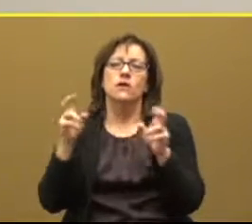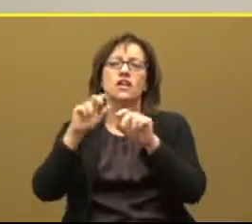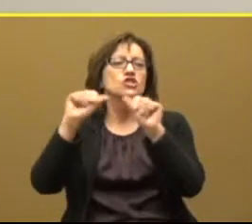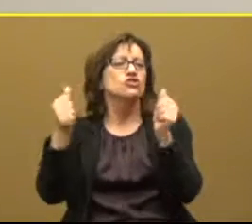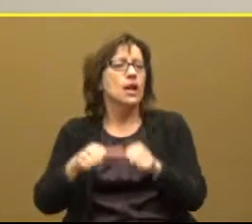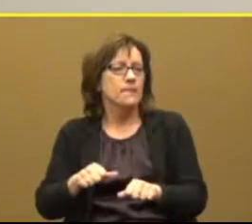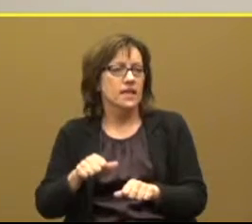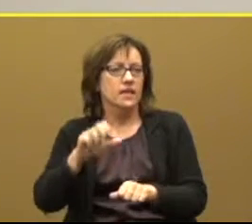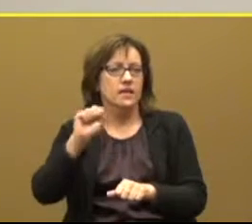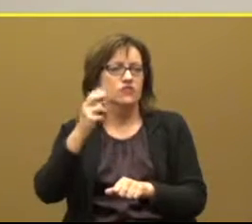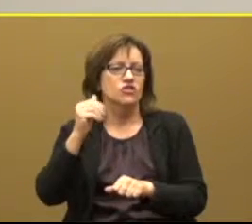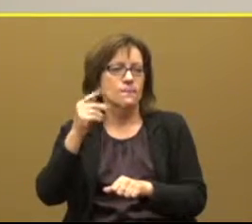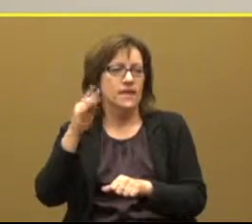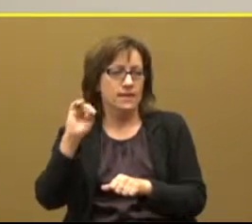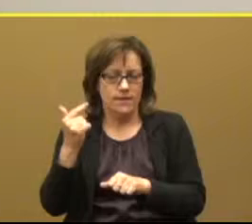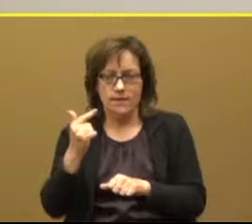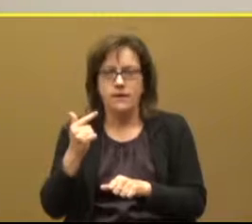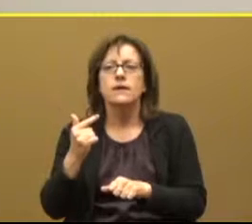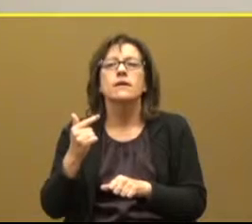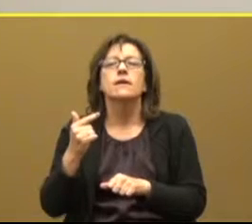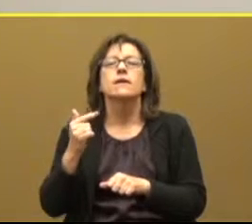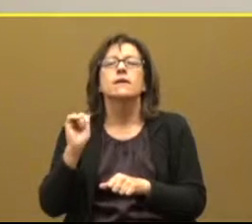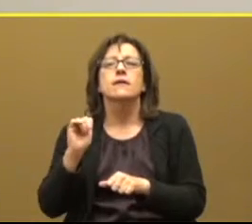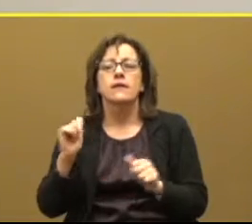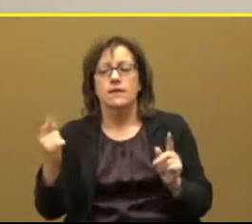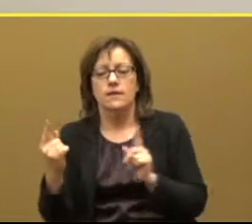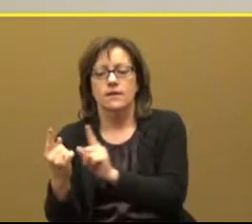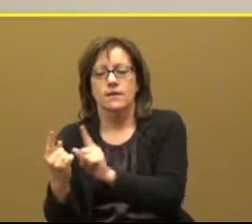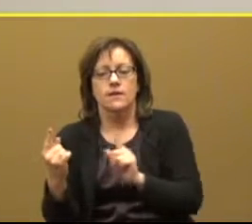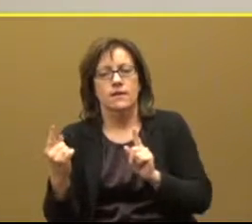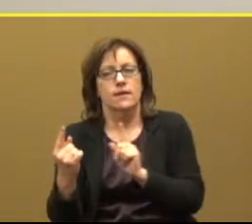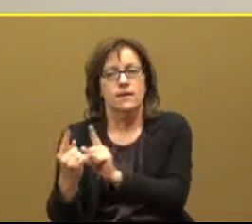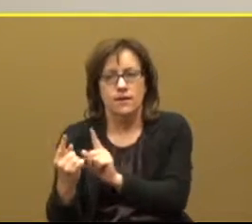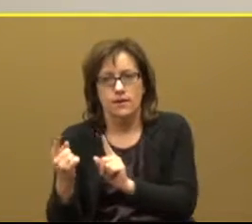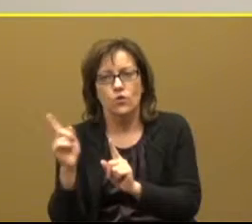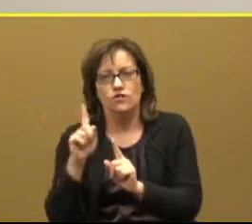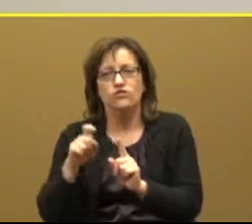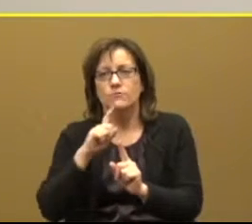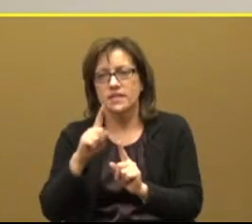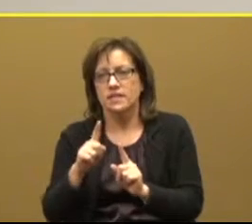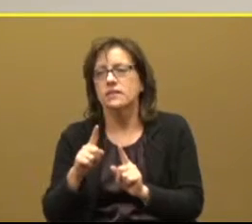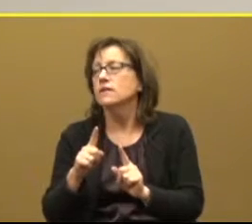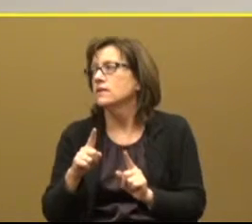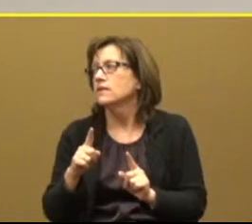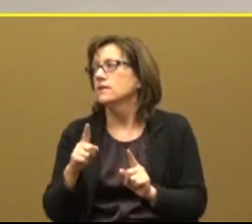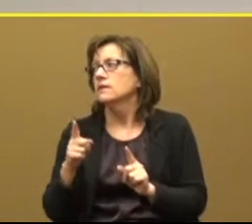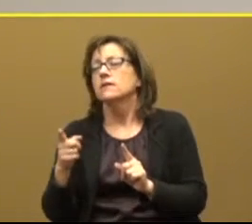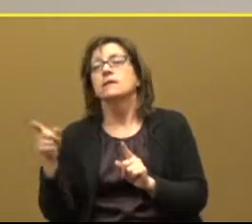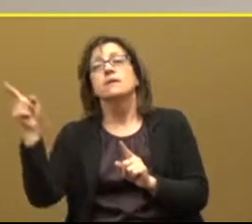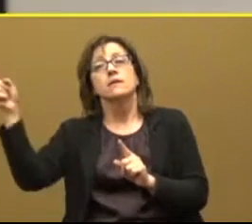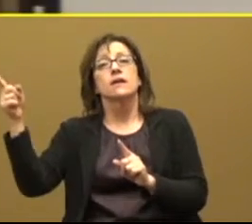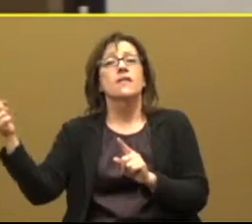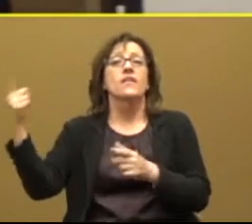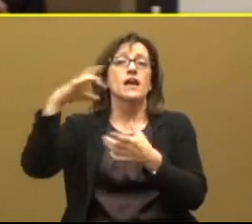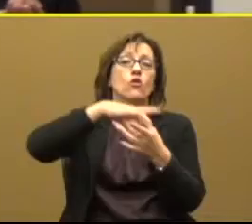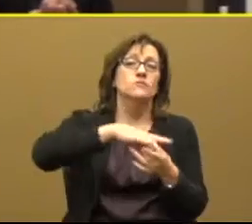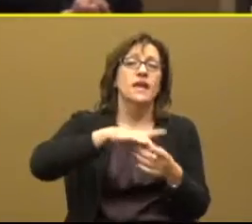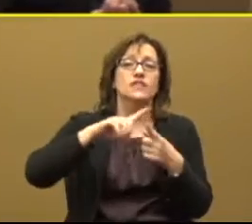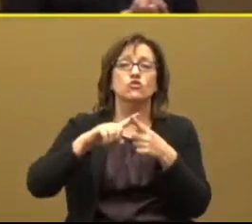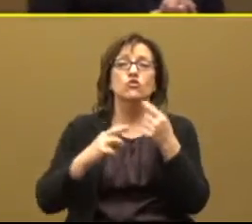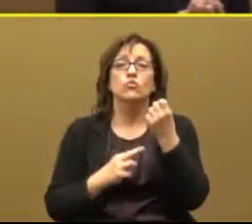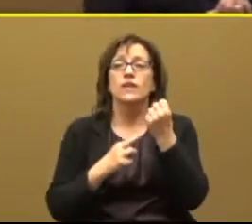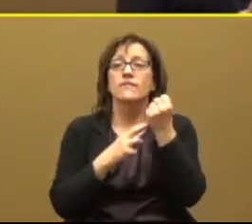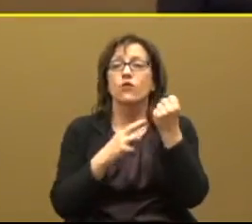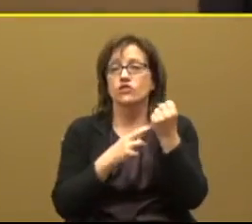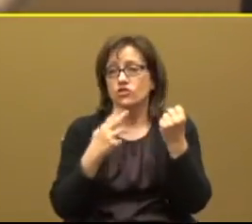think shaping, and you'll know whether you need to get closer during this phase. And that goes back to reinforcers. If you know